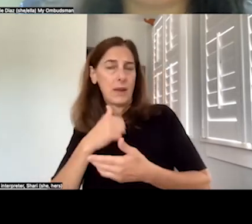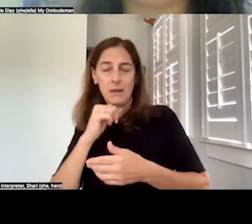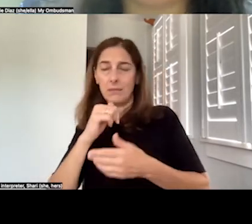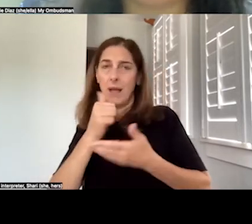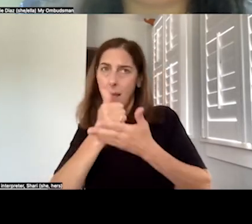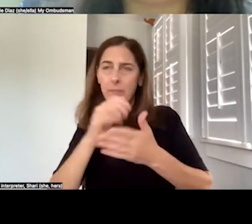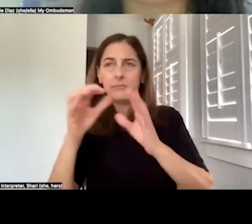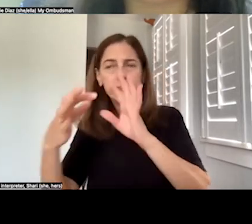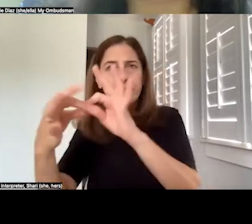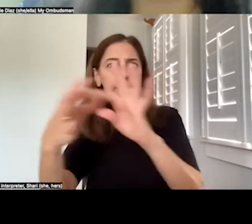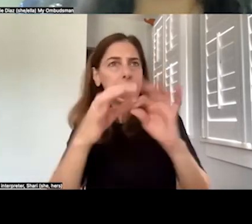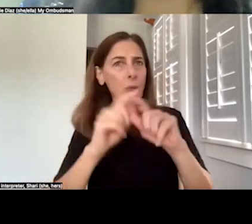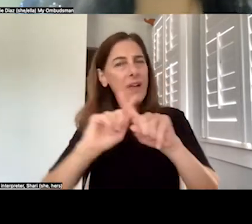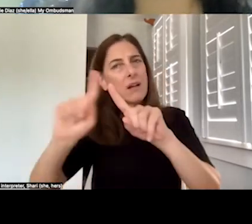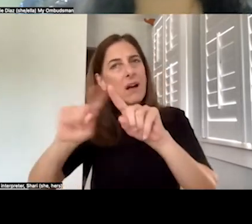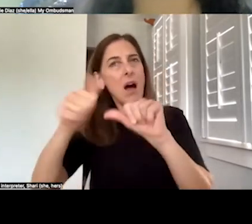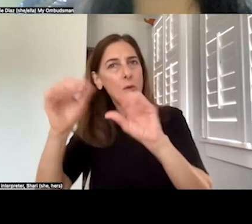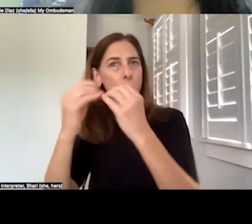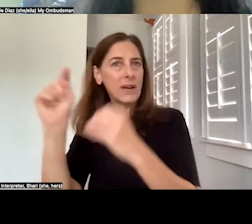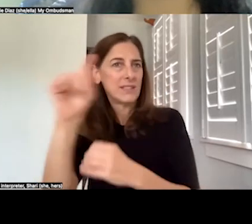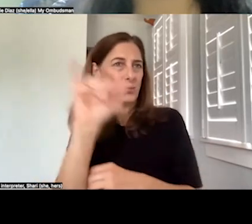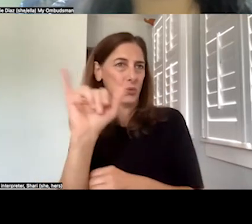of navigating healthcare.